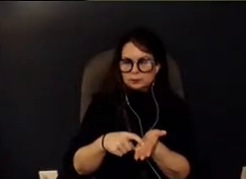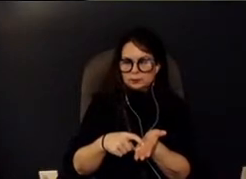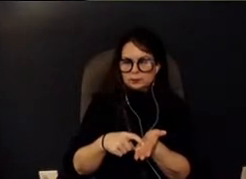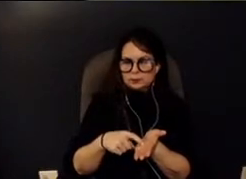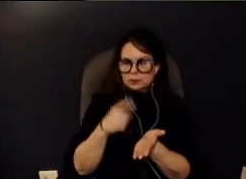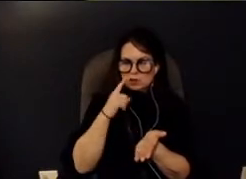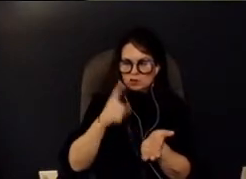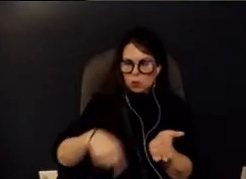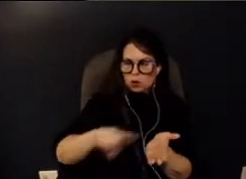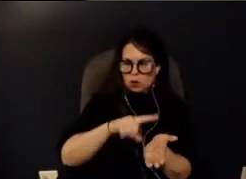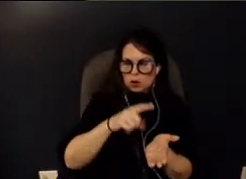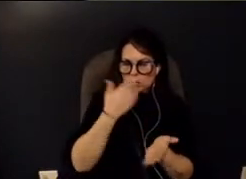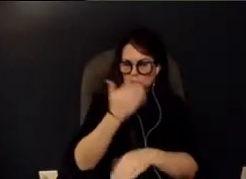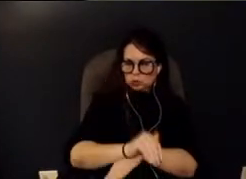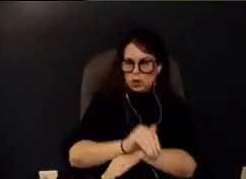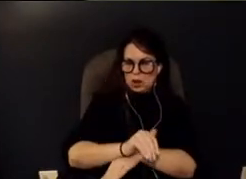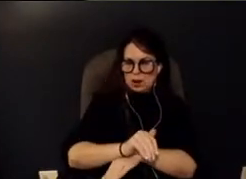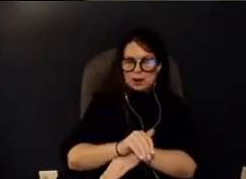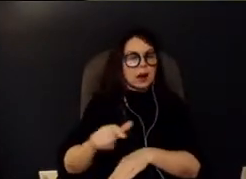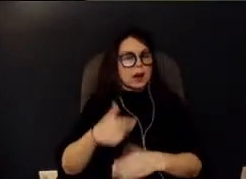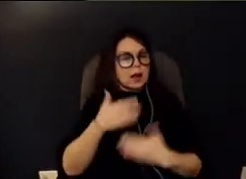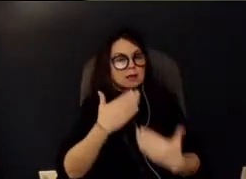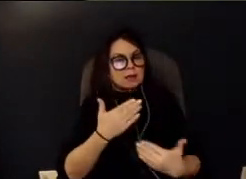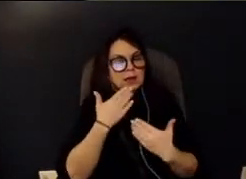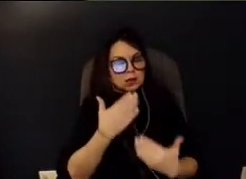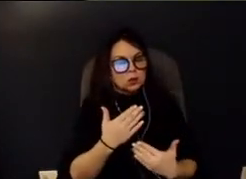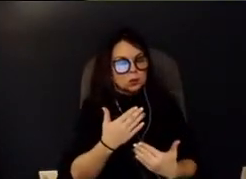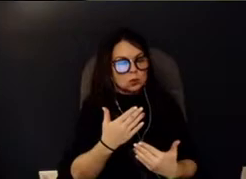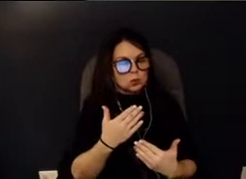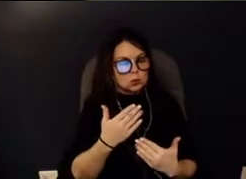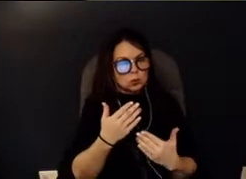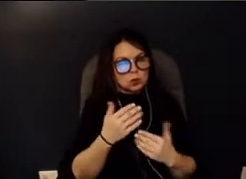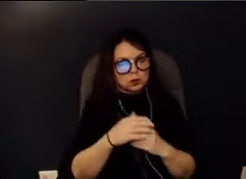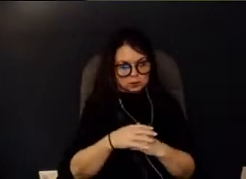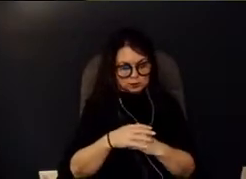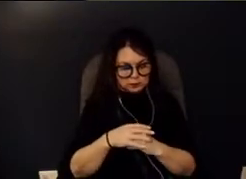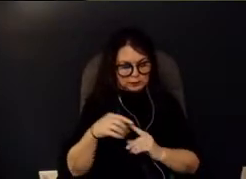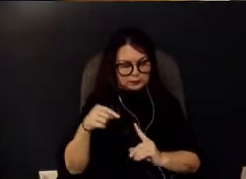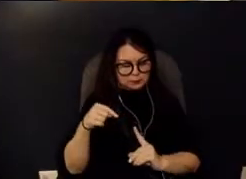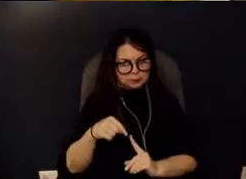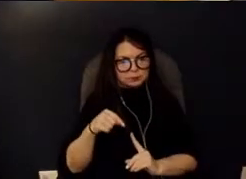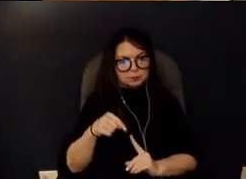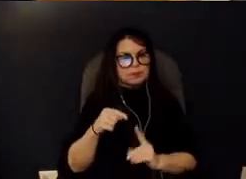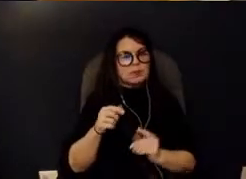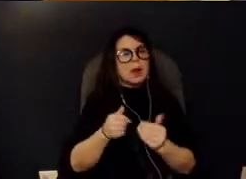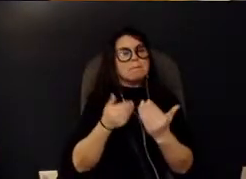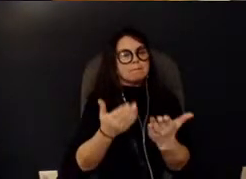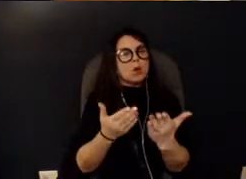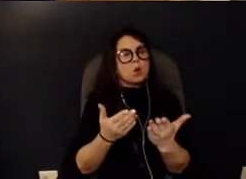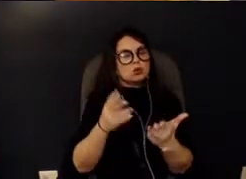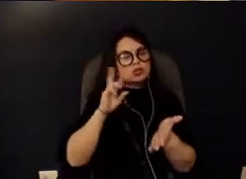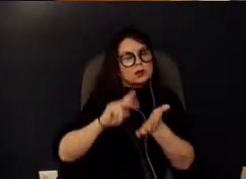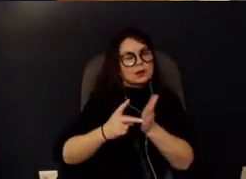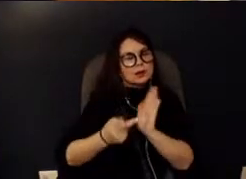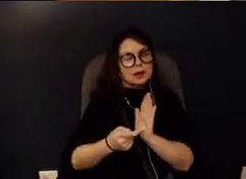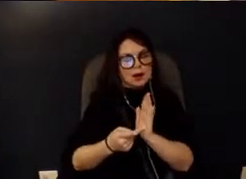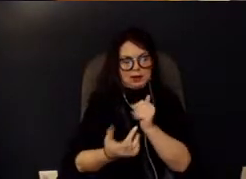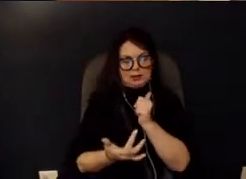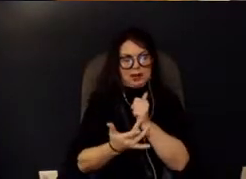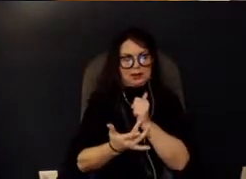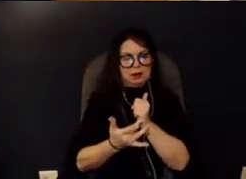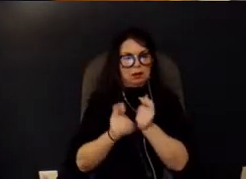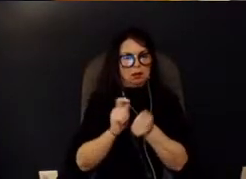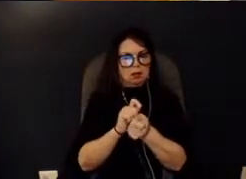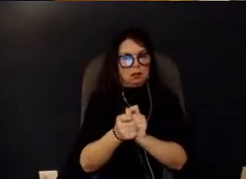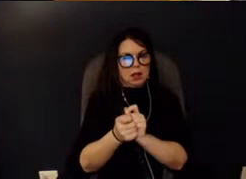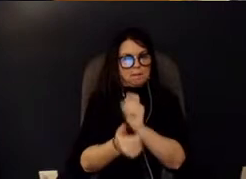Thank you, Council President. This motion is intended as a technical amendment. This is following up on an item that